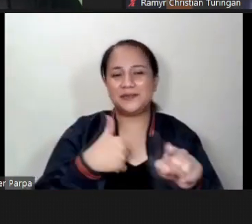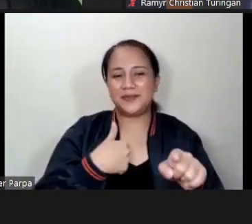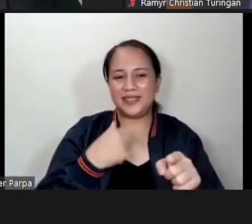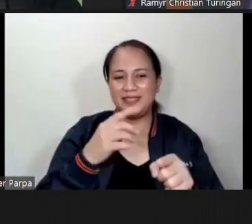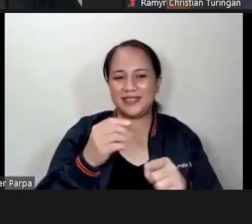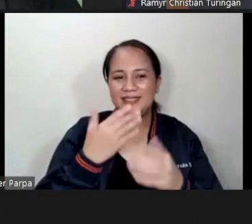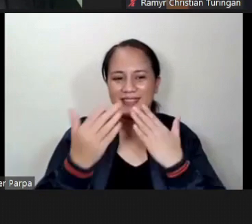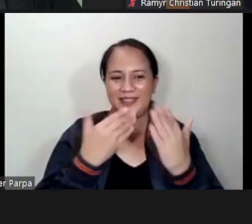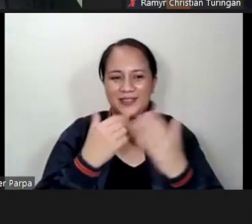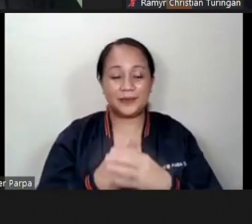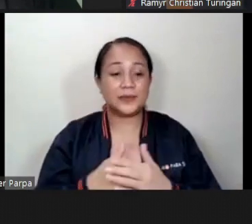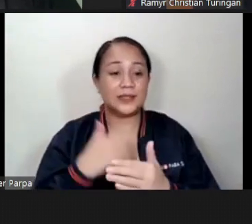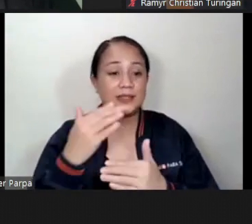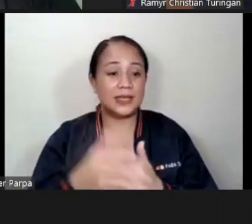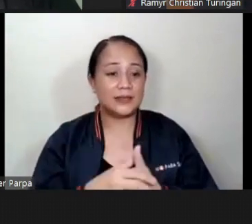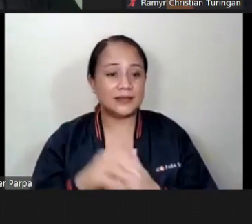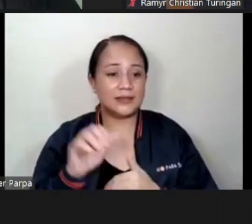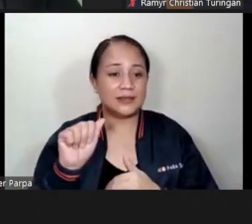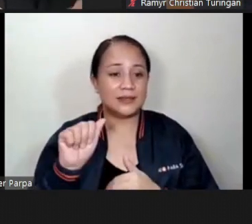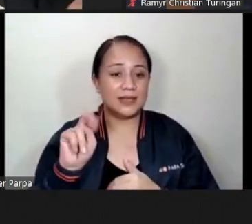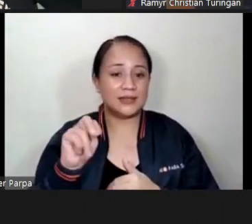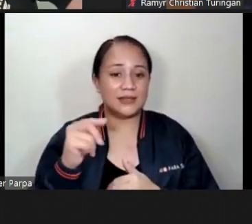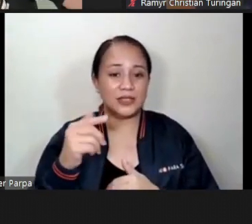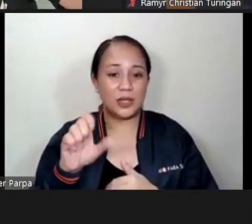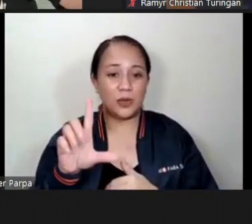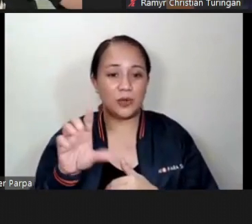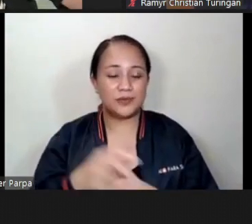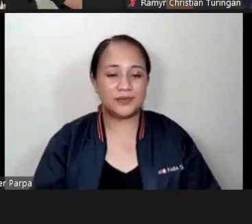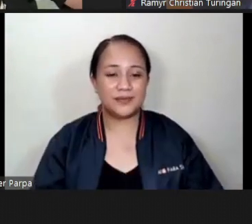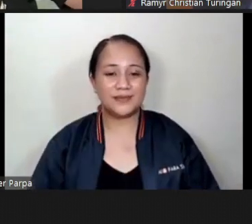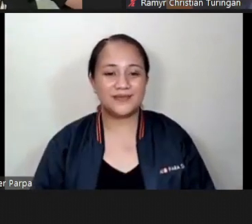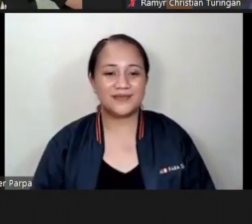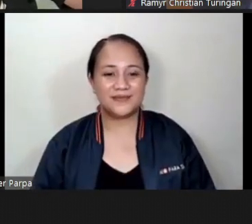Maraming salamat. Now, Angelo.